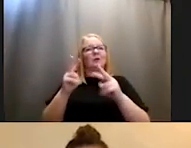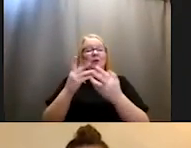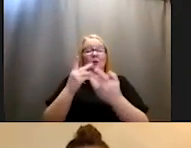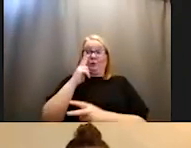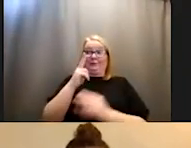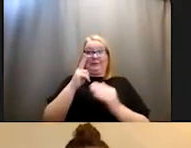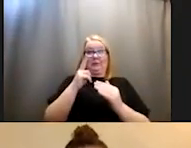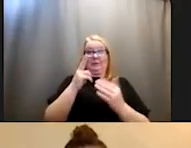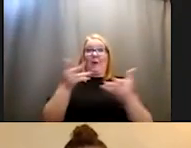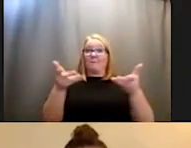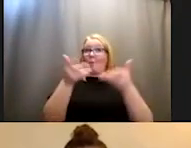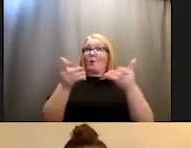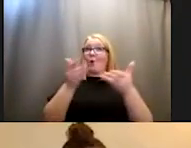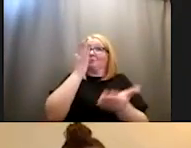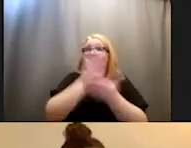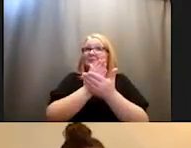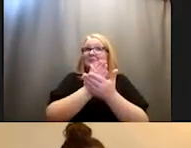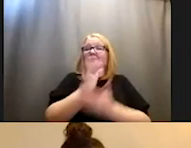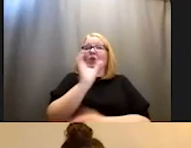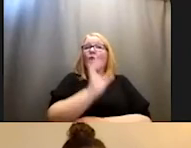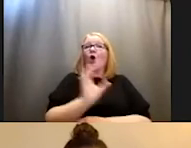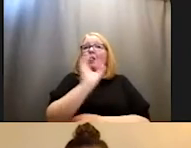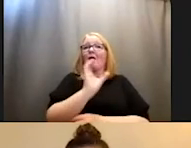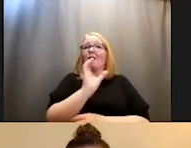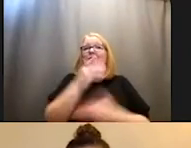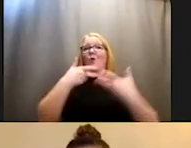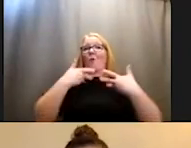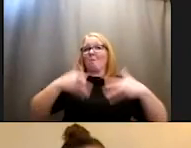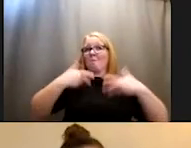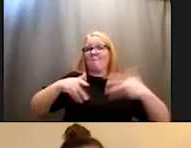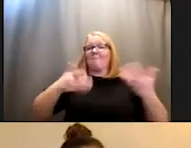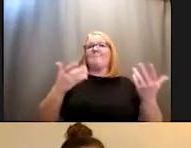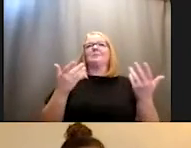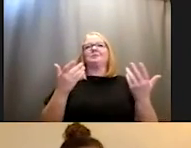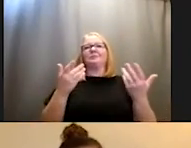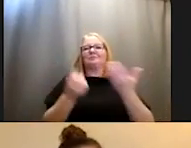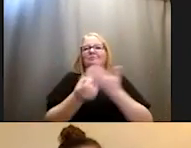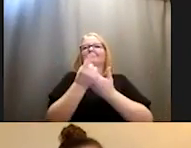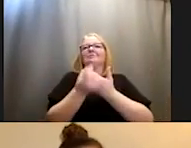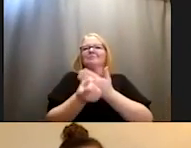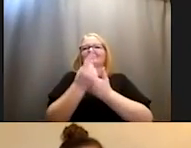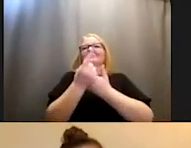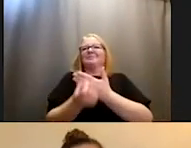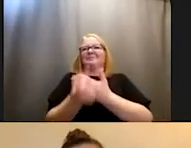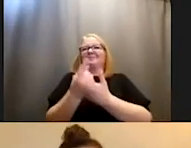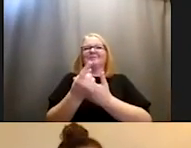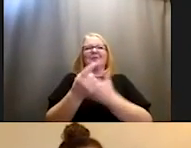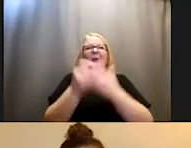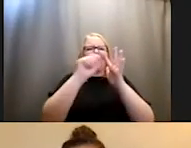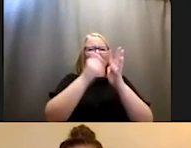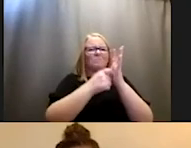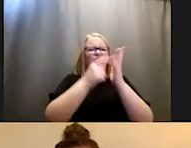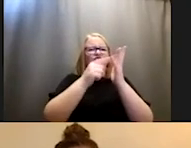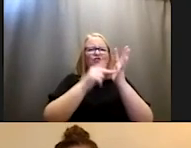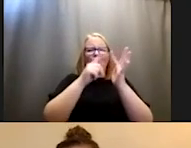colours that she promoted for her garments throughout her career. They come up again and again and again. So prune,